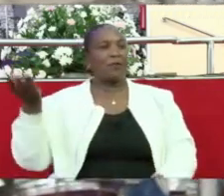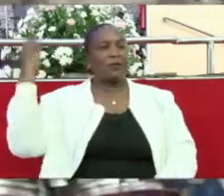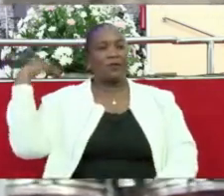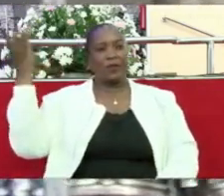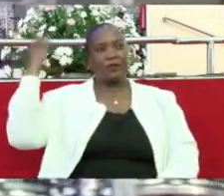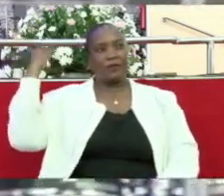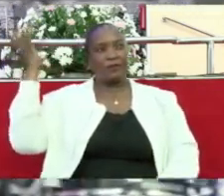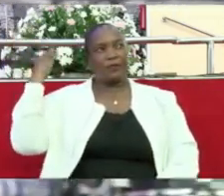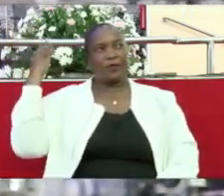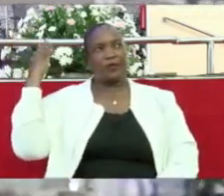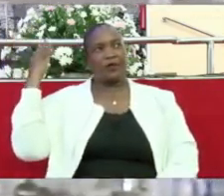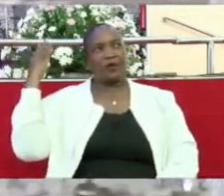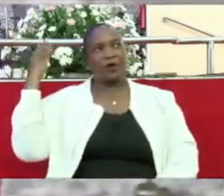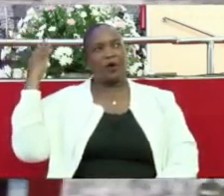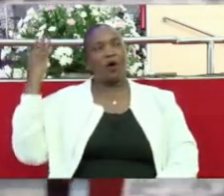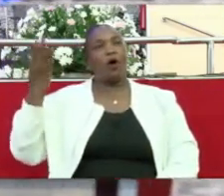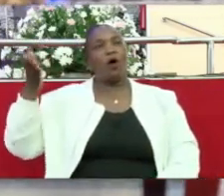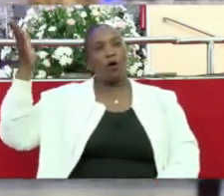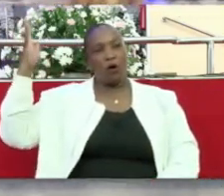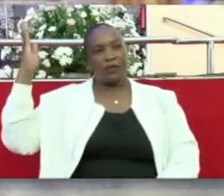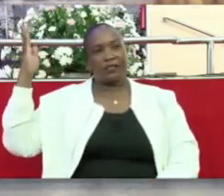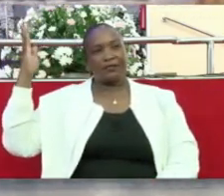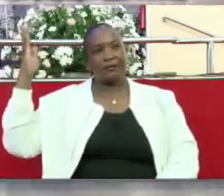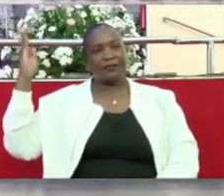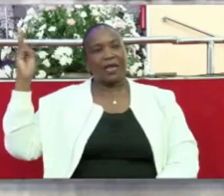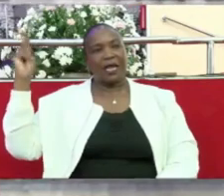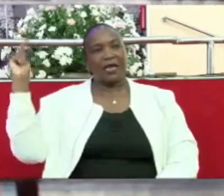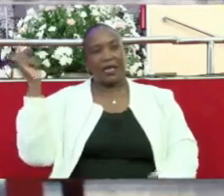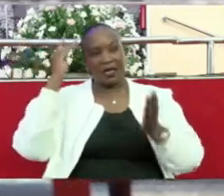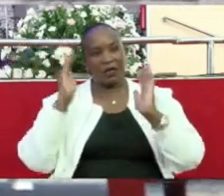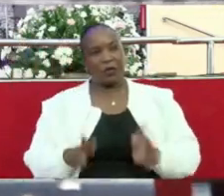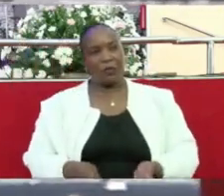that the kingdom of God suffered violence.